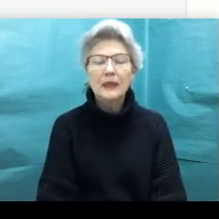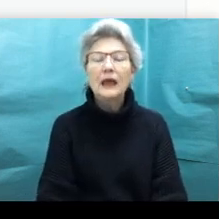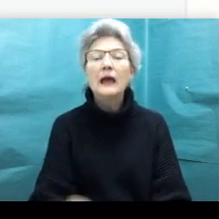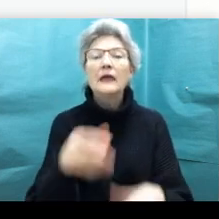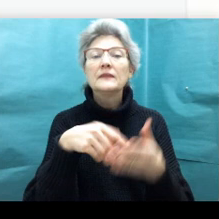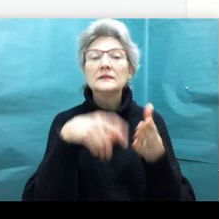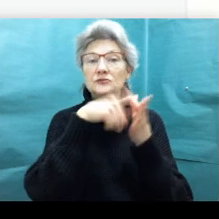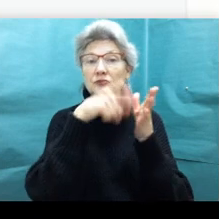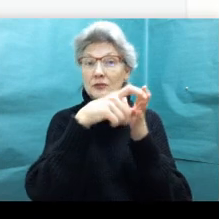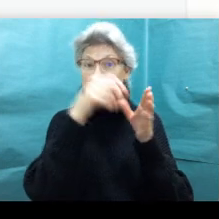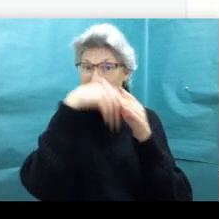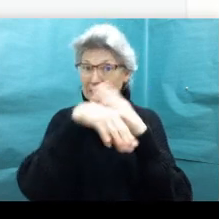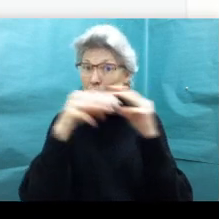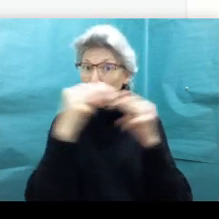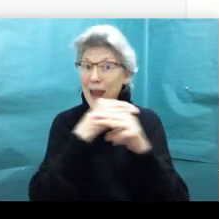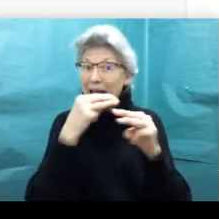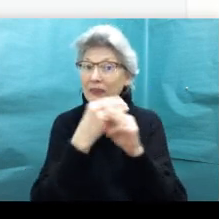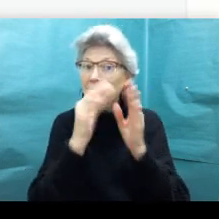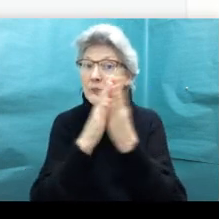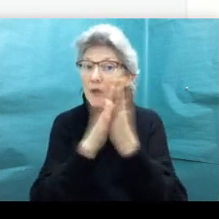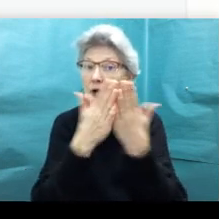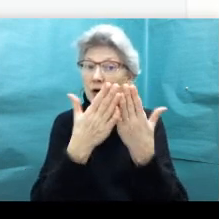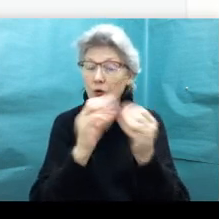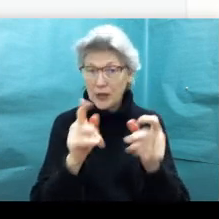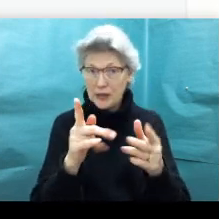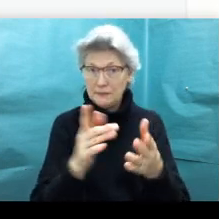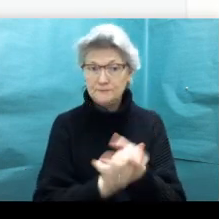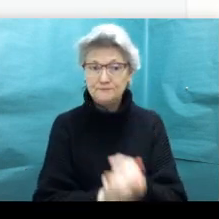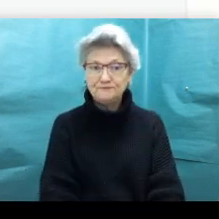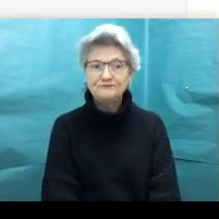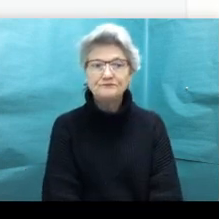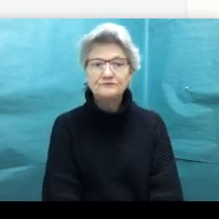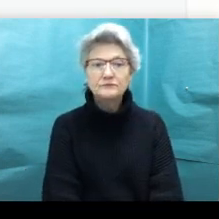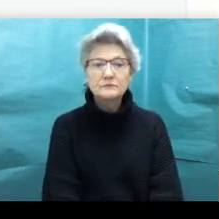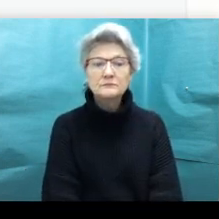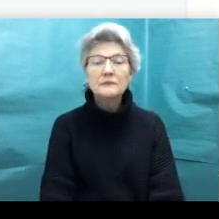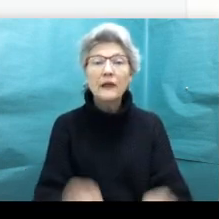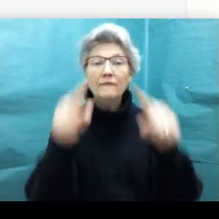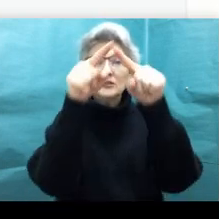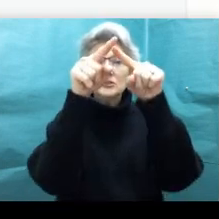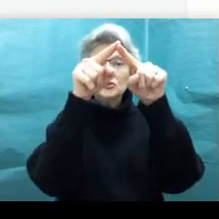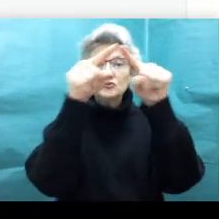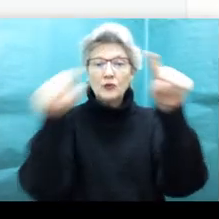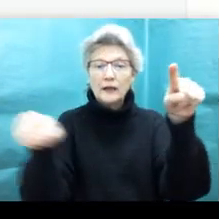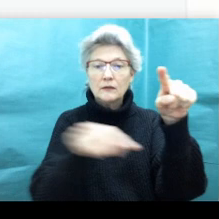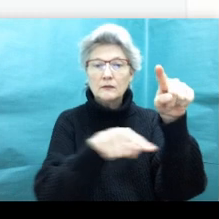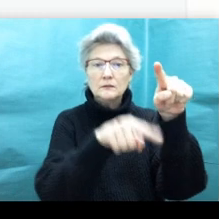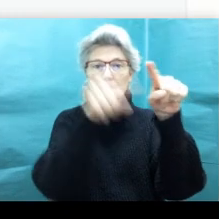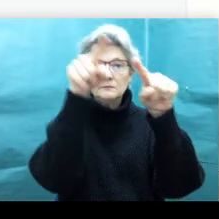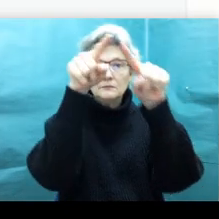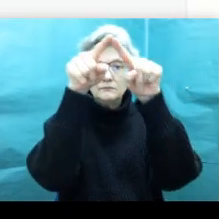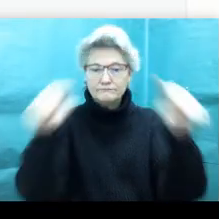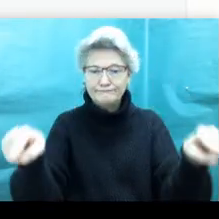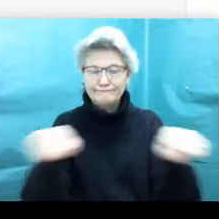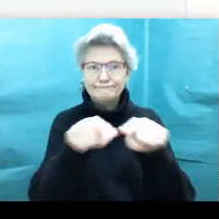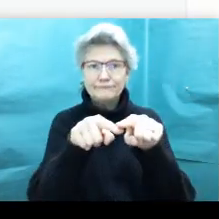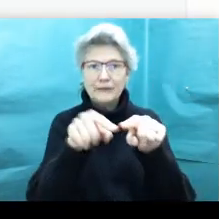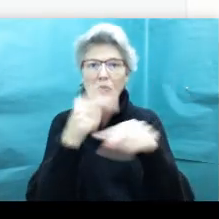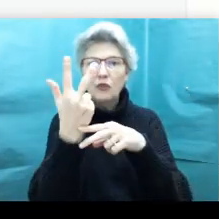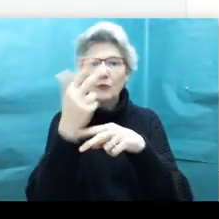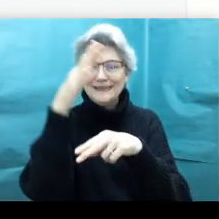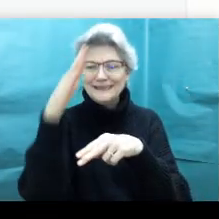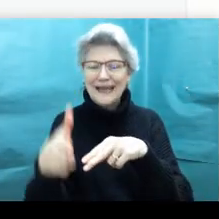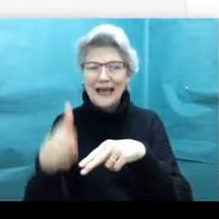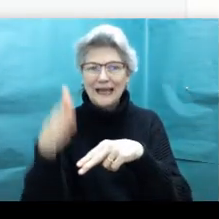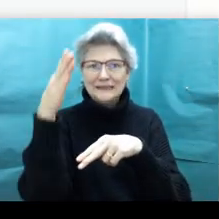journal. So here we have a triangle, and I know it has 3 sides. And it also has 3 lines